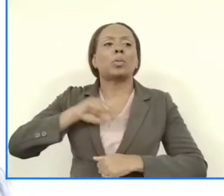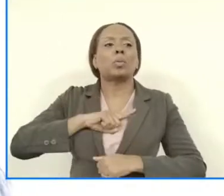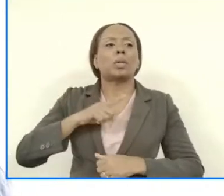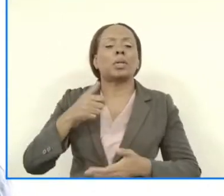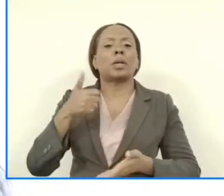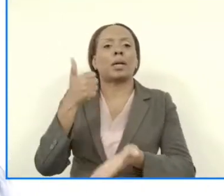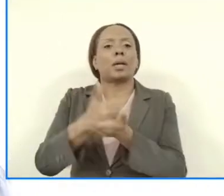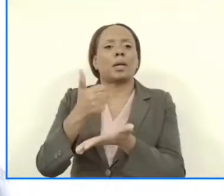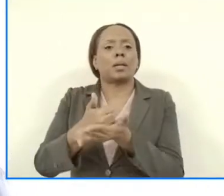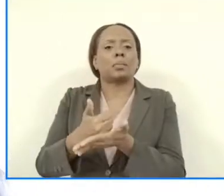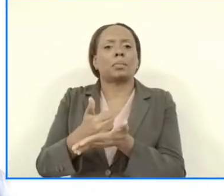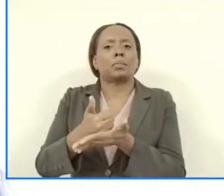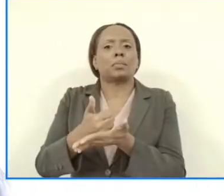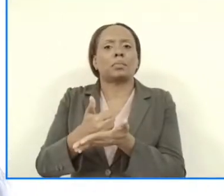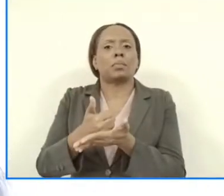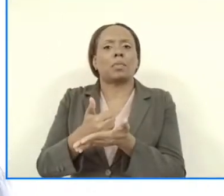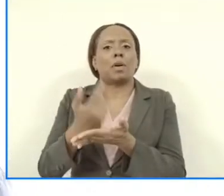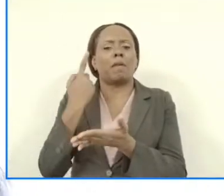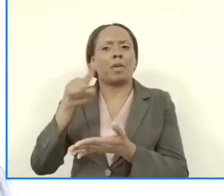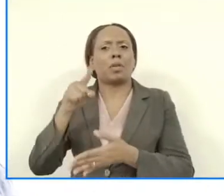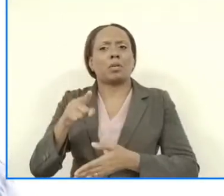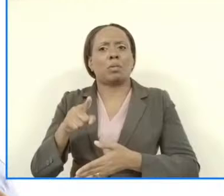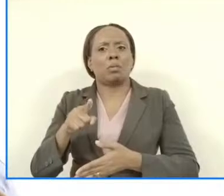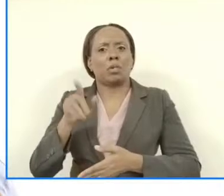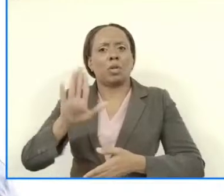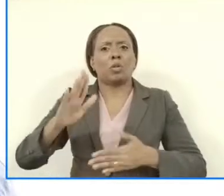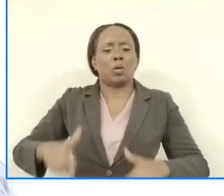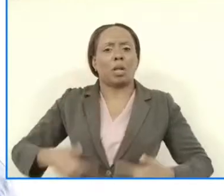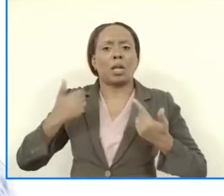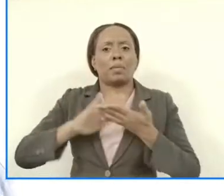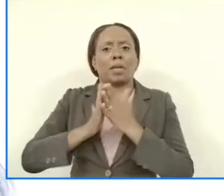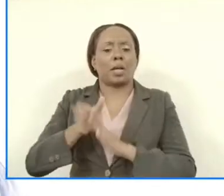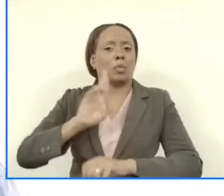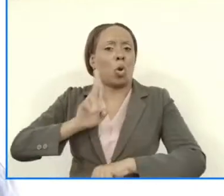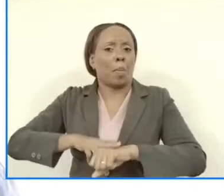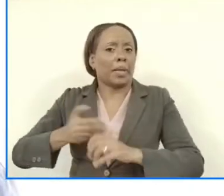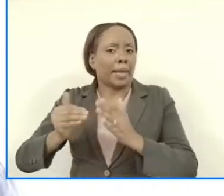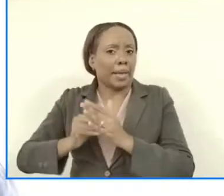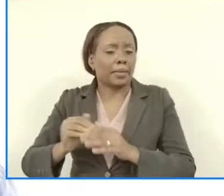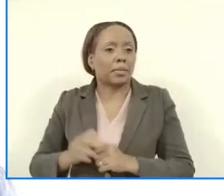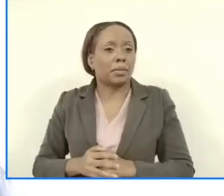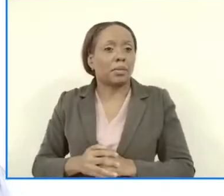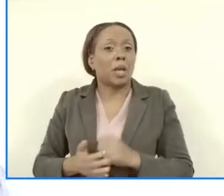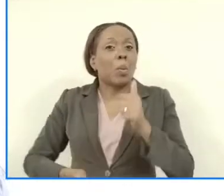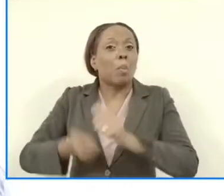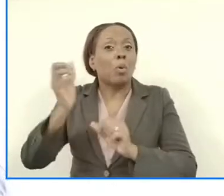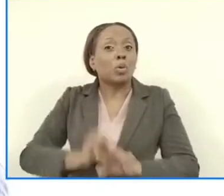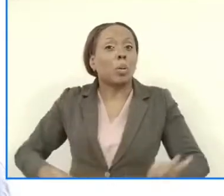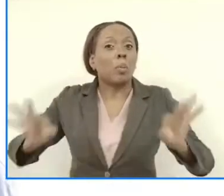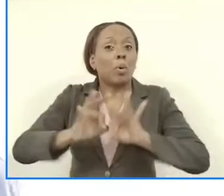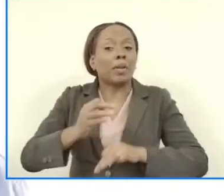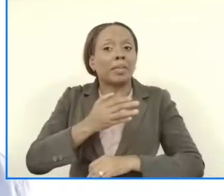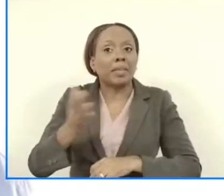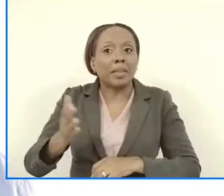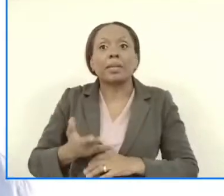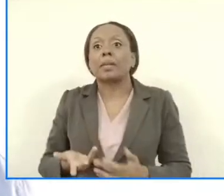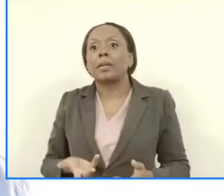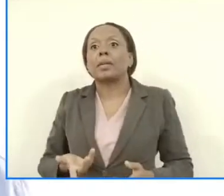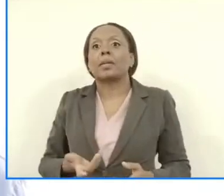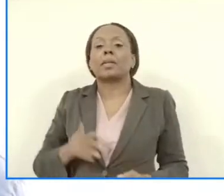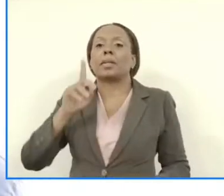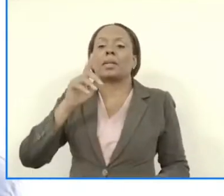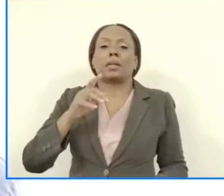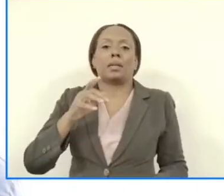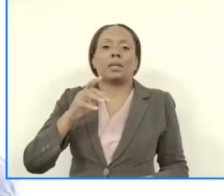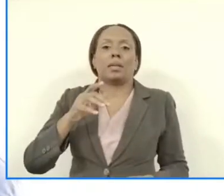you to try to get yourself back on your feet. A roof over your head right now is a critical thing. So all those who are without